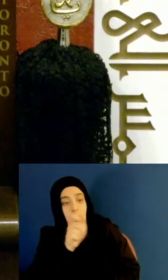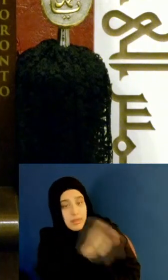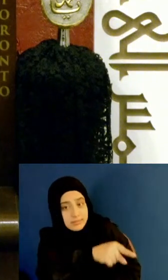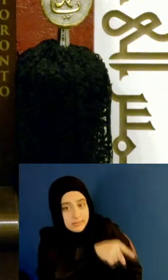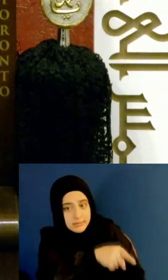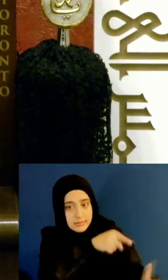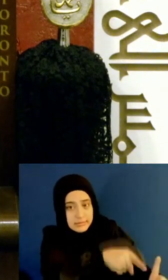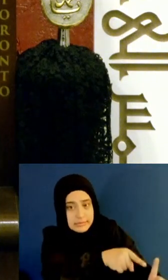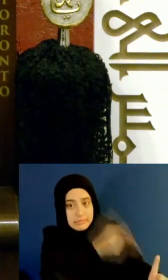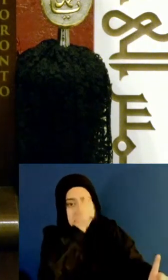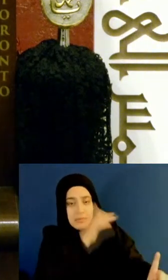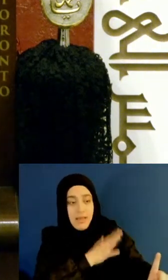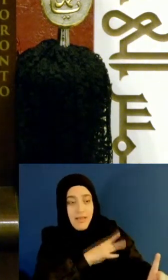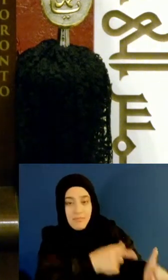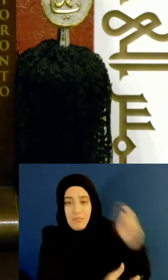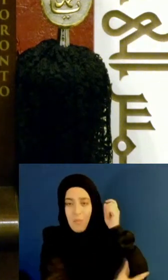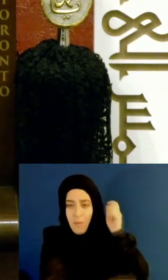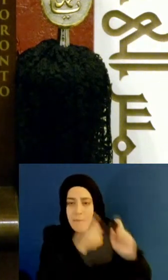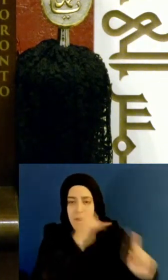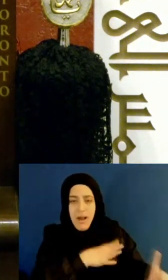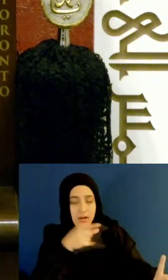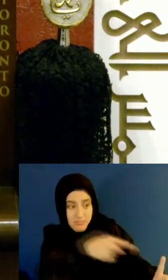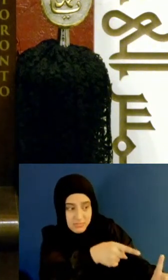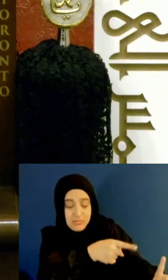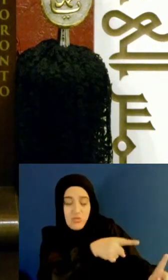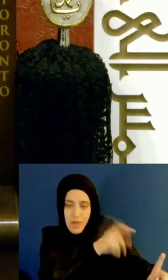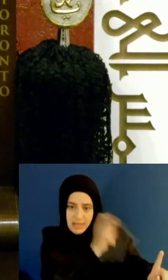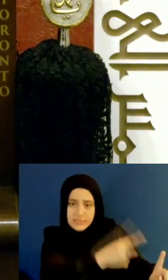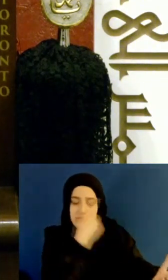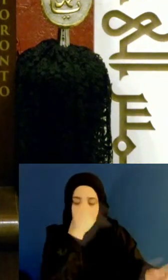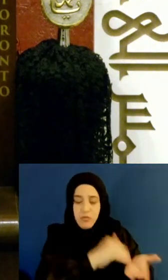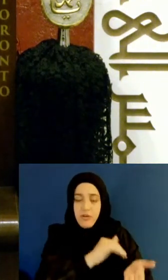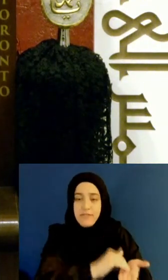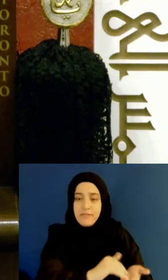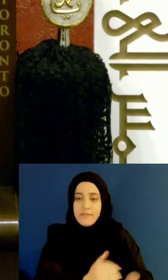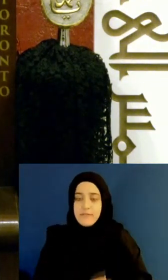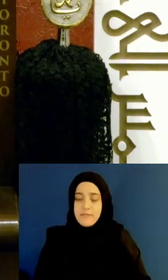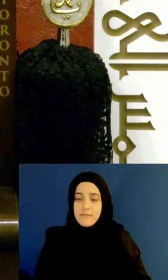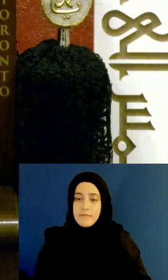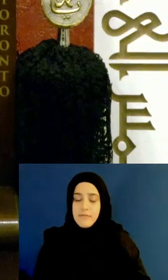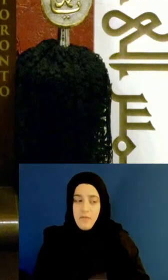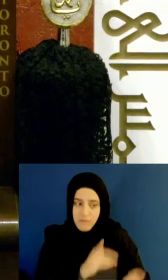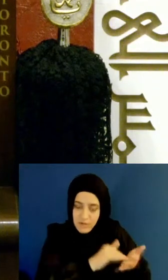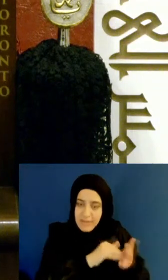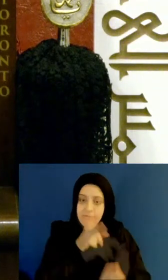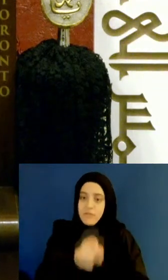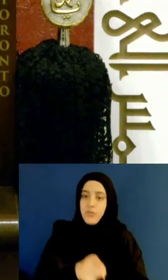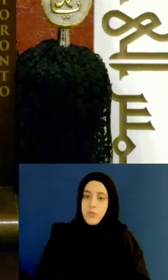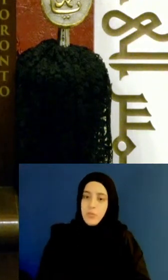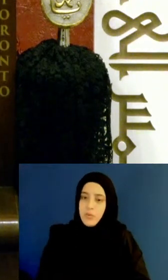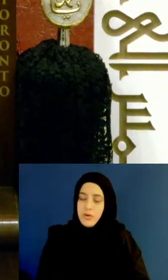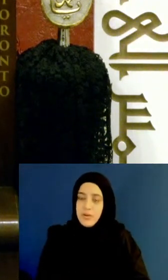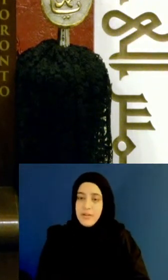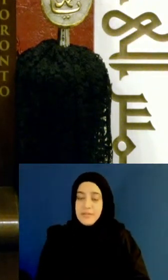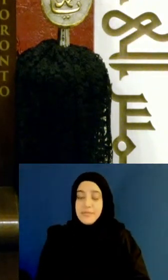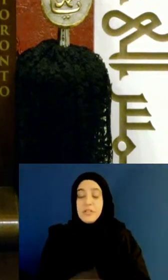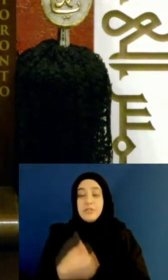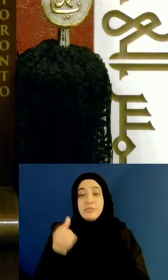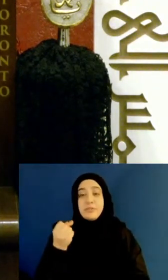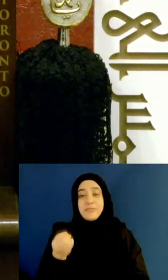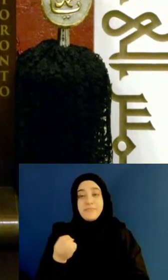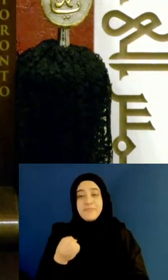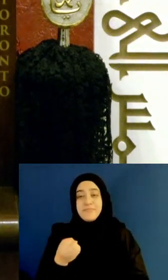Subhanallah, this farmer or this shepherd who's come from the Badia sat in the halaqah